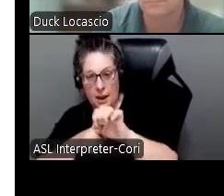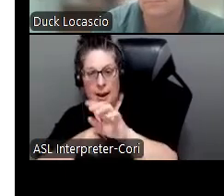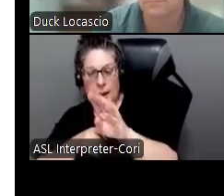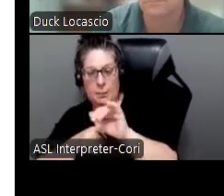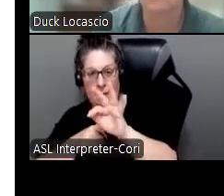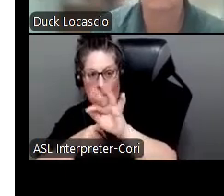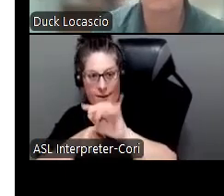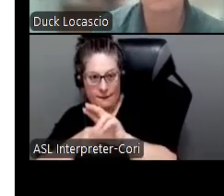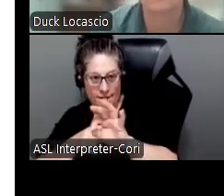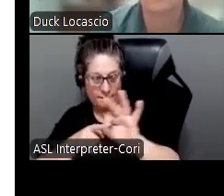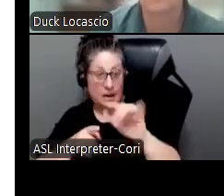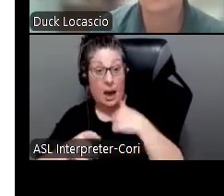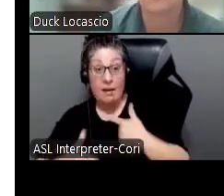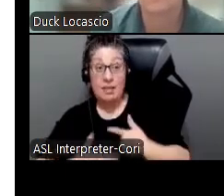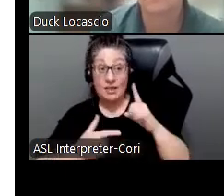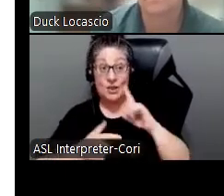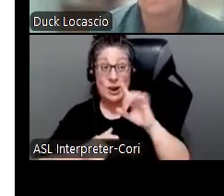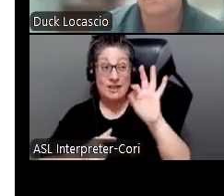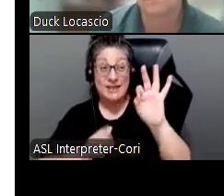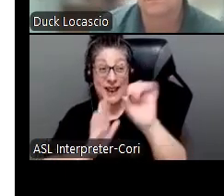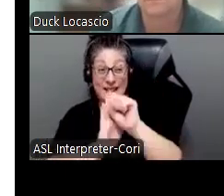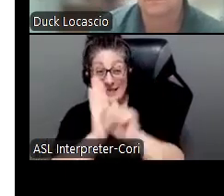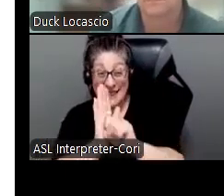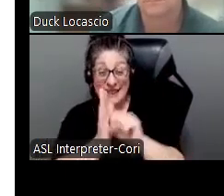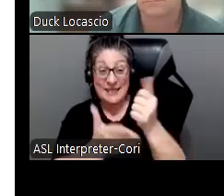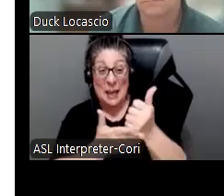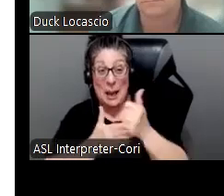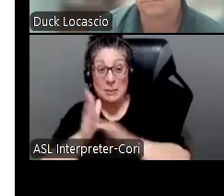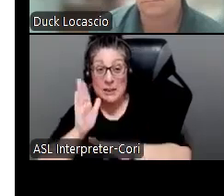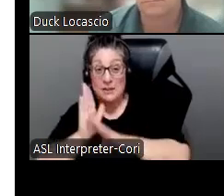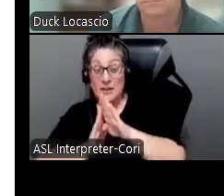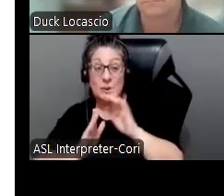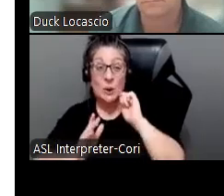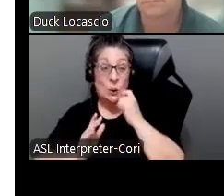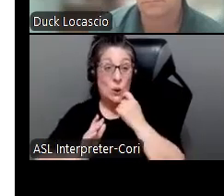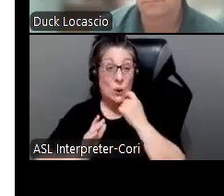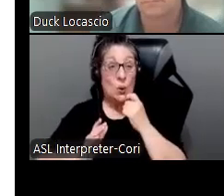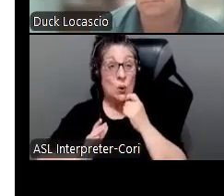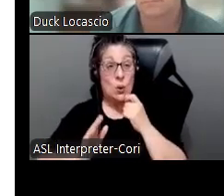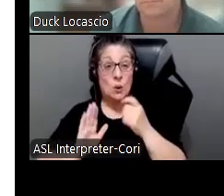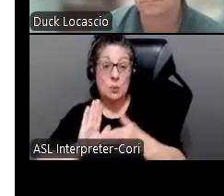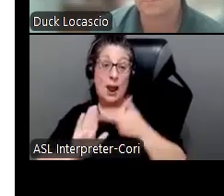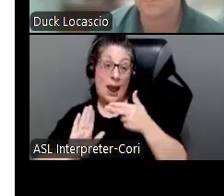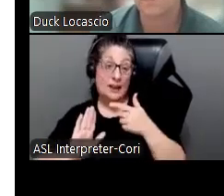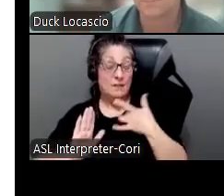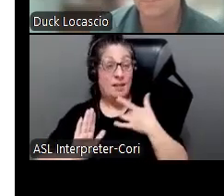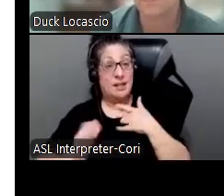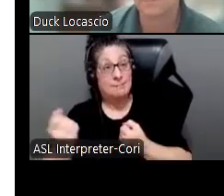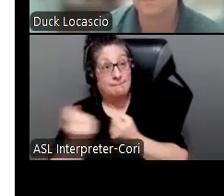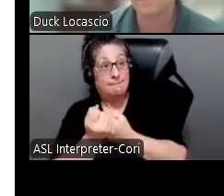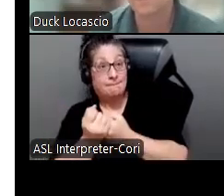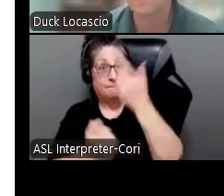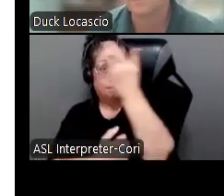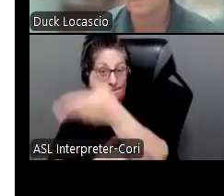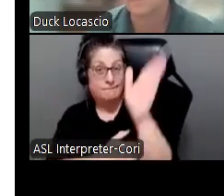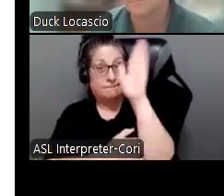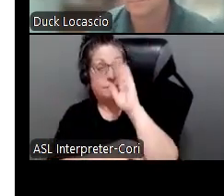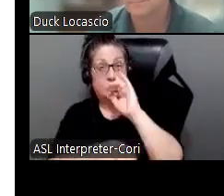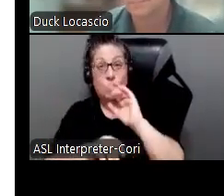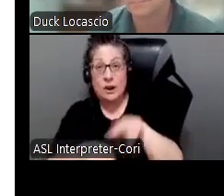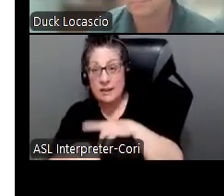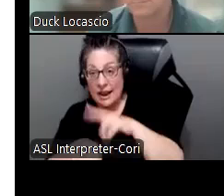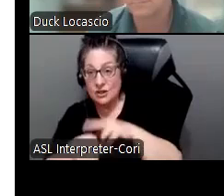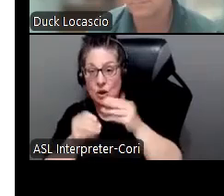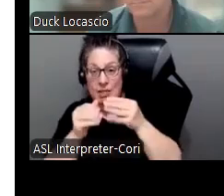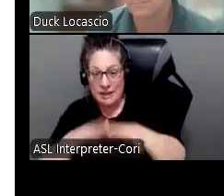states, which I think is a way to develop a cool brand of patriotism for the natural landscapes and species in